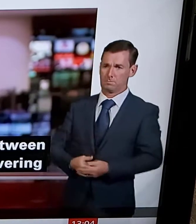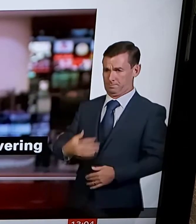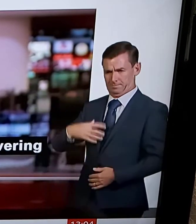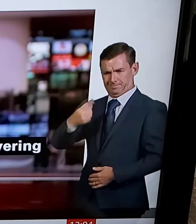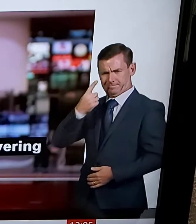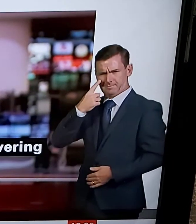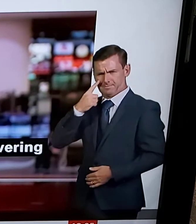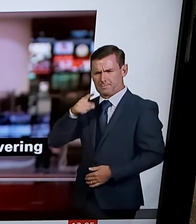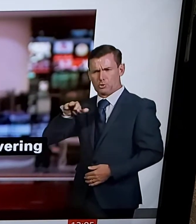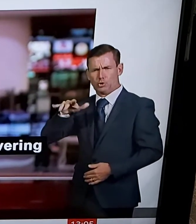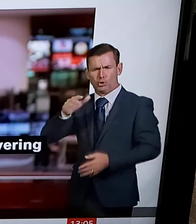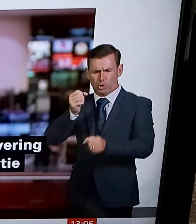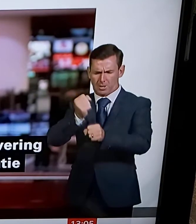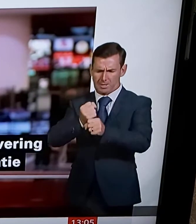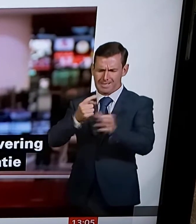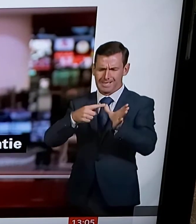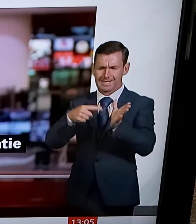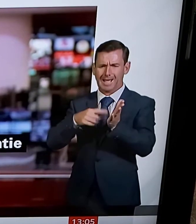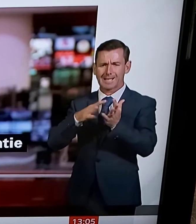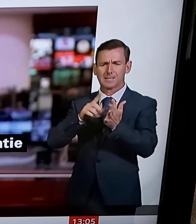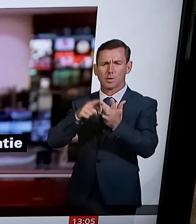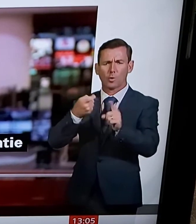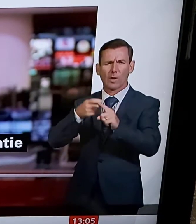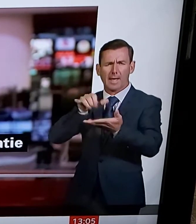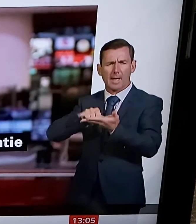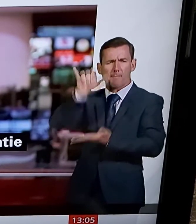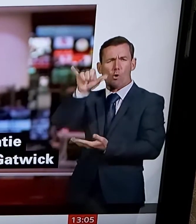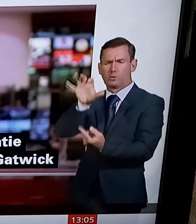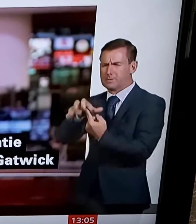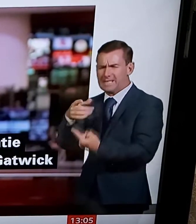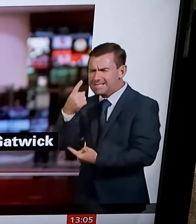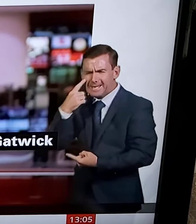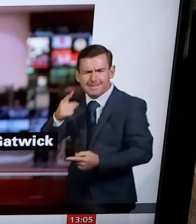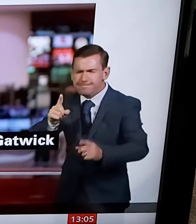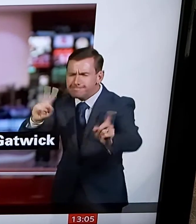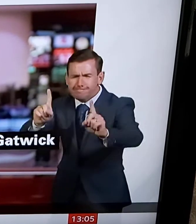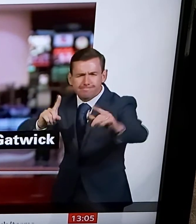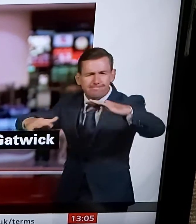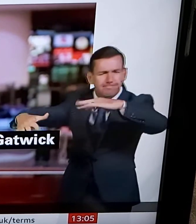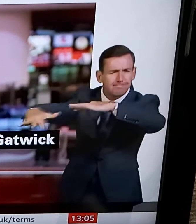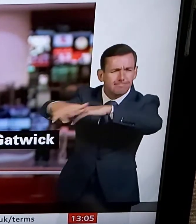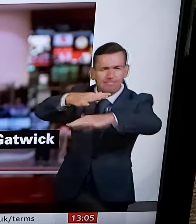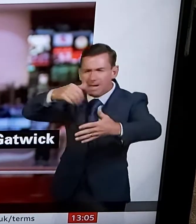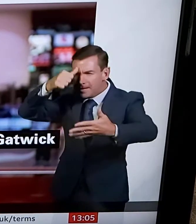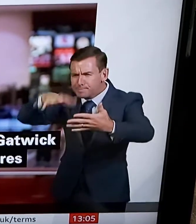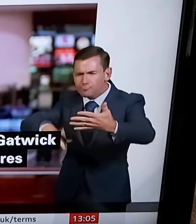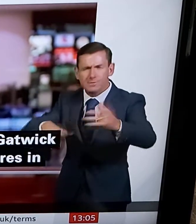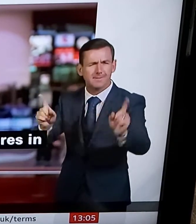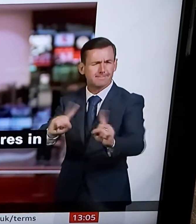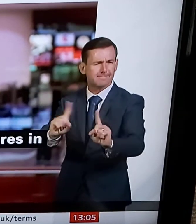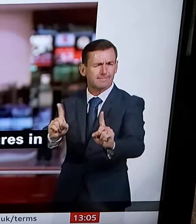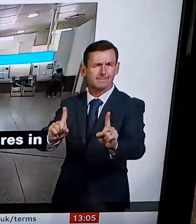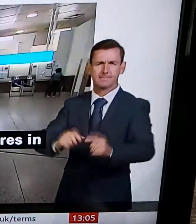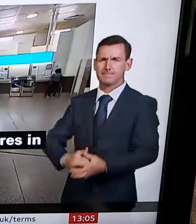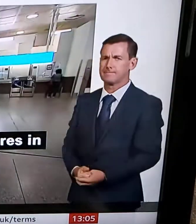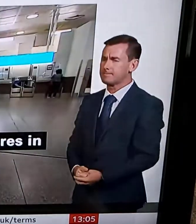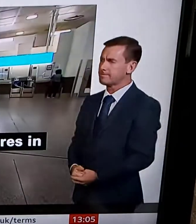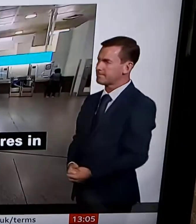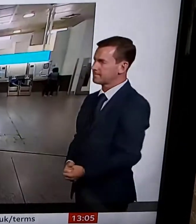almost 70,000 fatalities and more than 1.5 million cases alone. Earlier this week, the president of Brazil, Jair